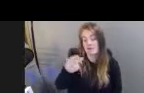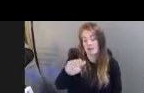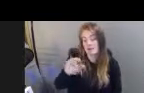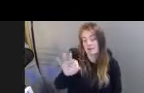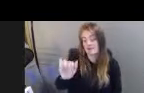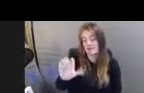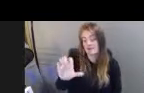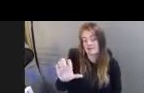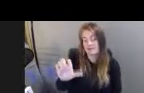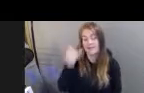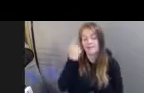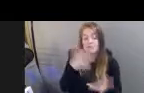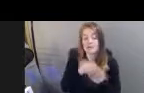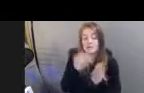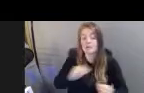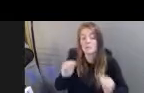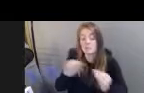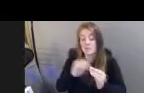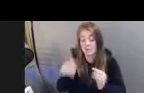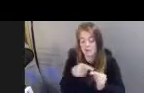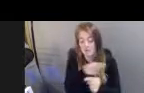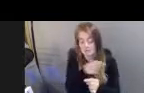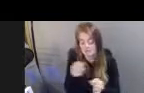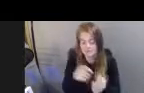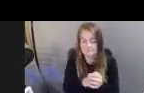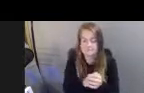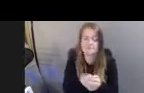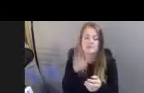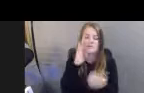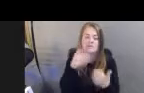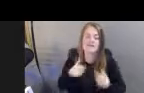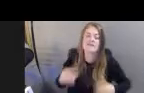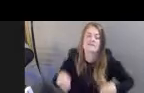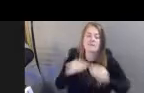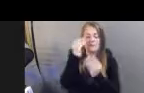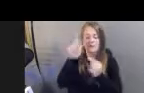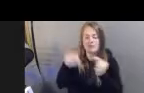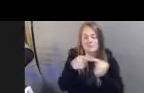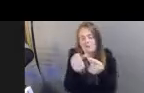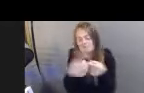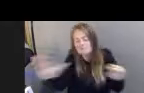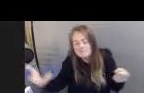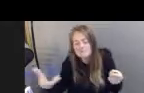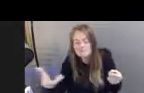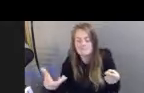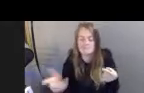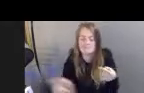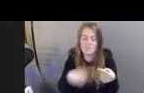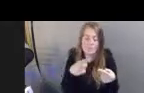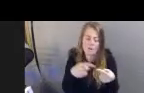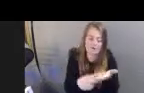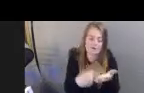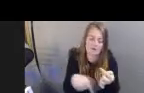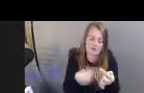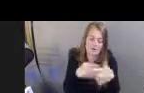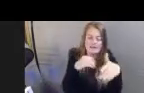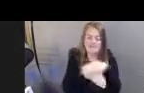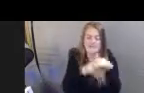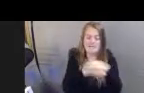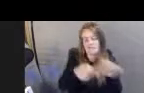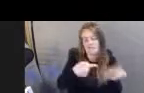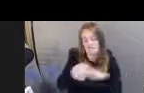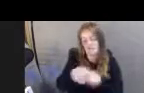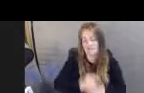rickhansen.com/RHFAC to learn more, and that will help you to kind of get peace of mind in terms of what I'm talking about when it comes to accessibility